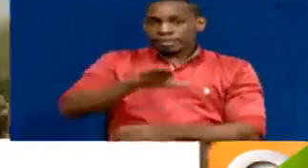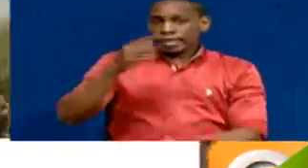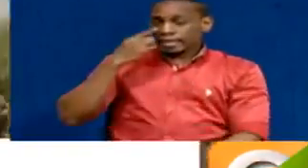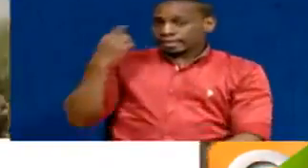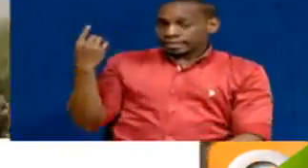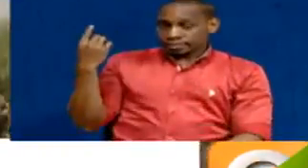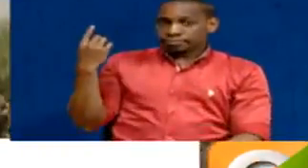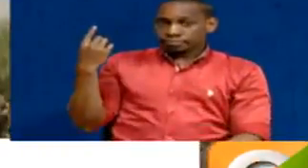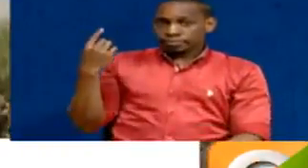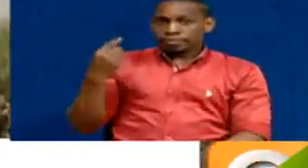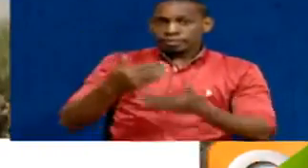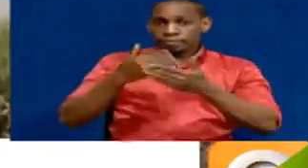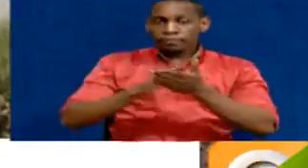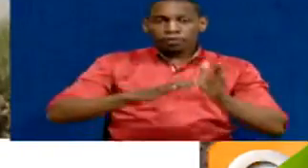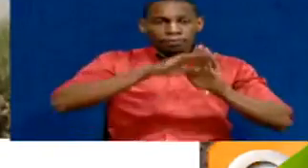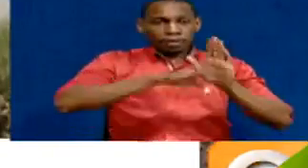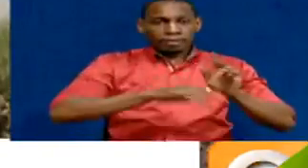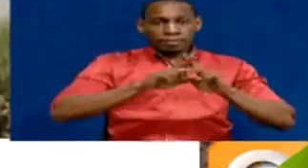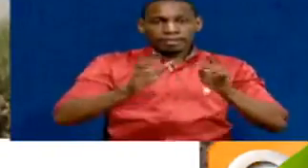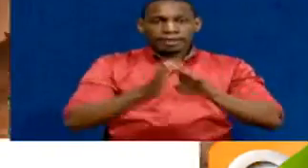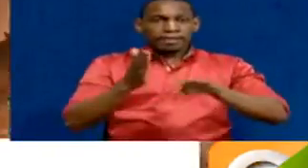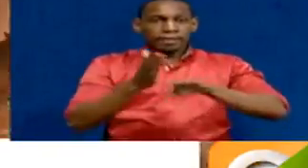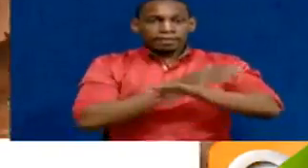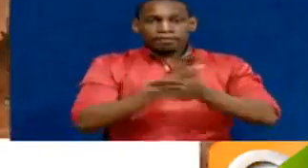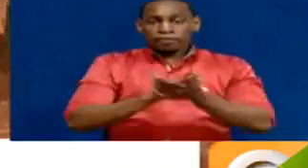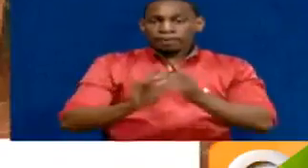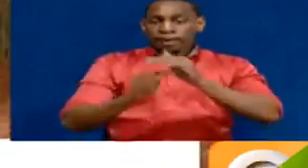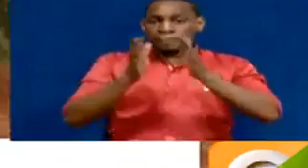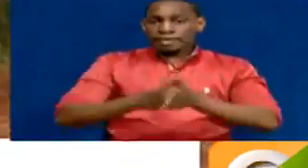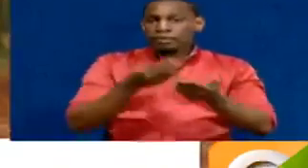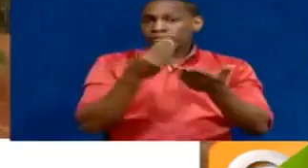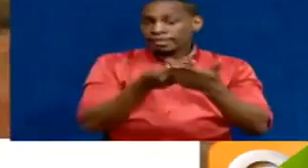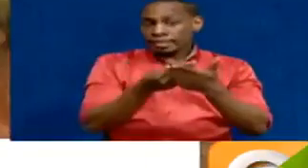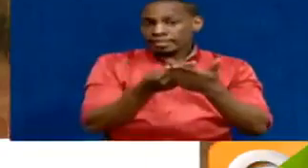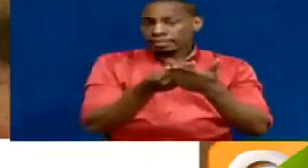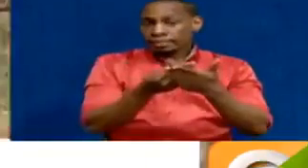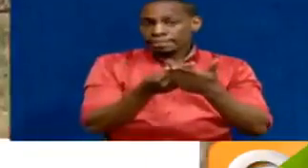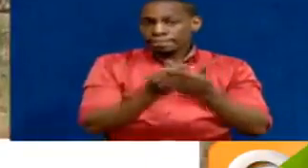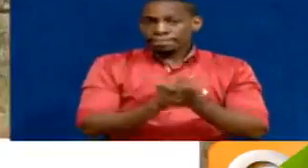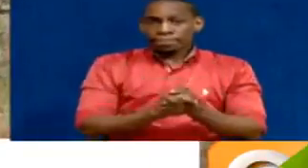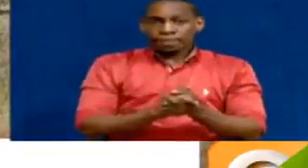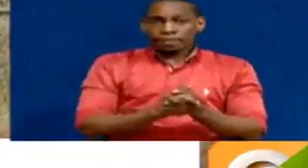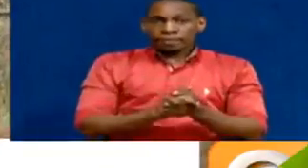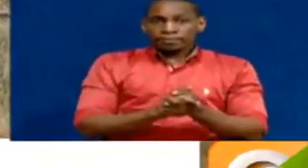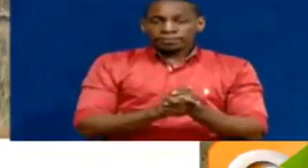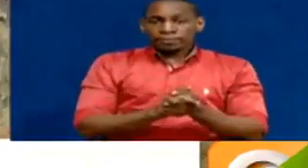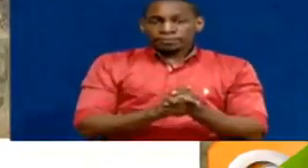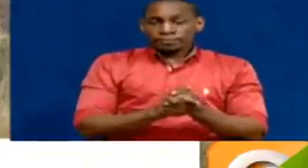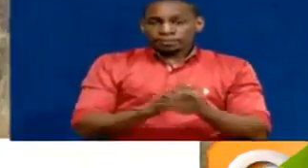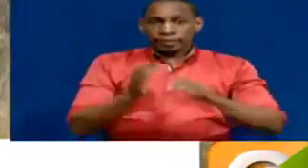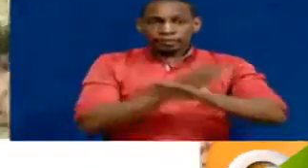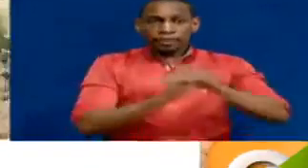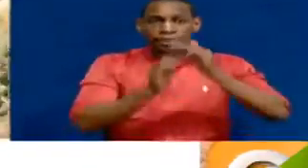area, a scheme that was started when the late Bona Godana was a minister for finance. The late Godana